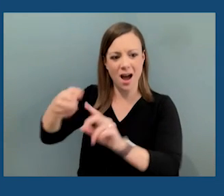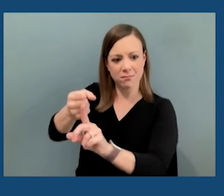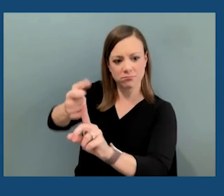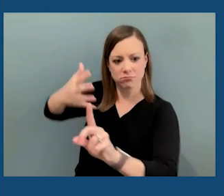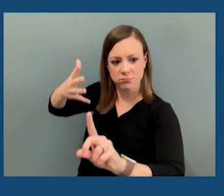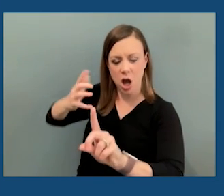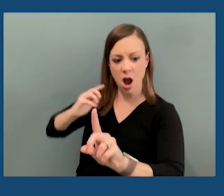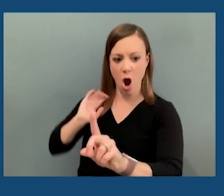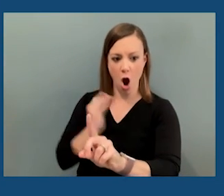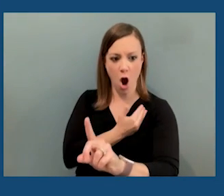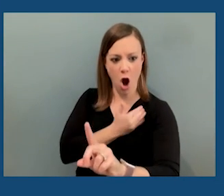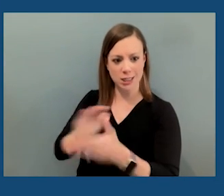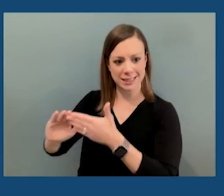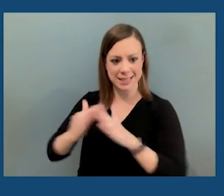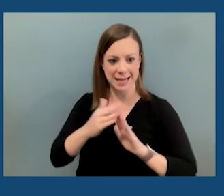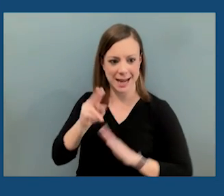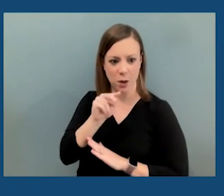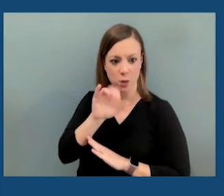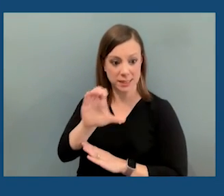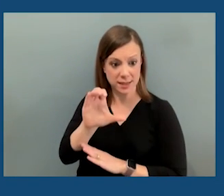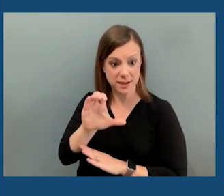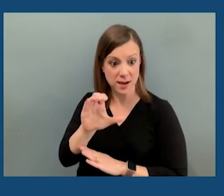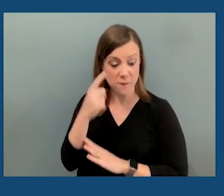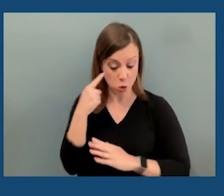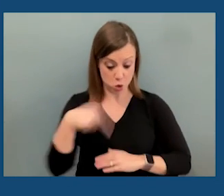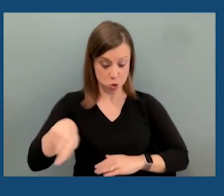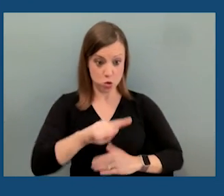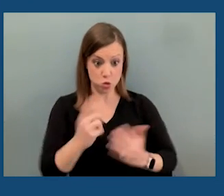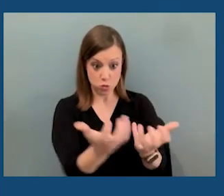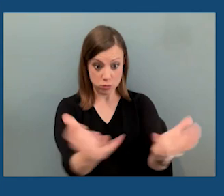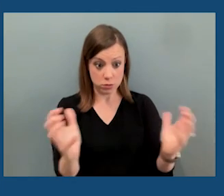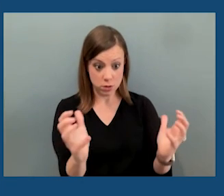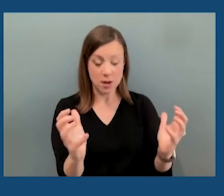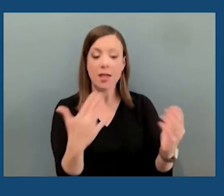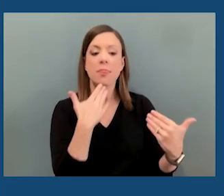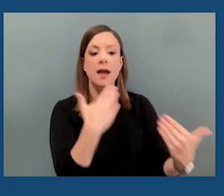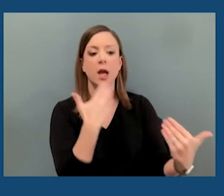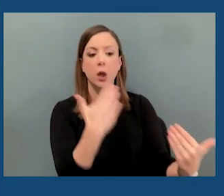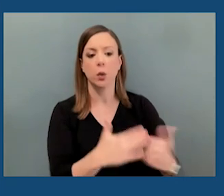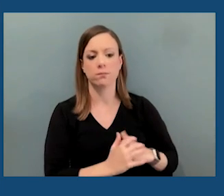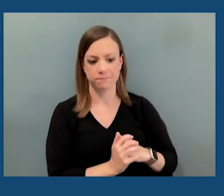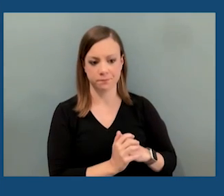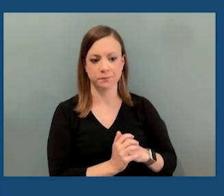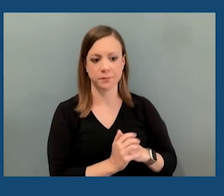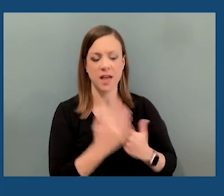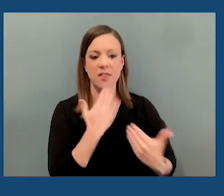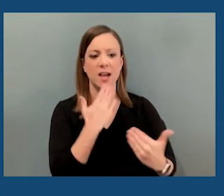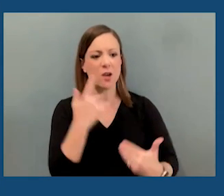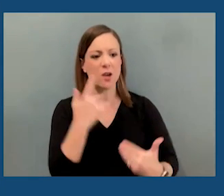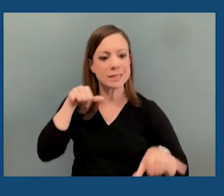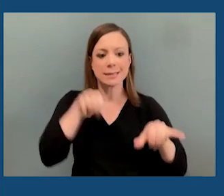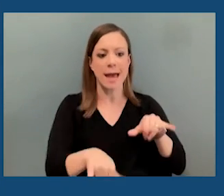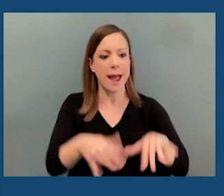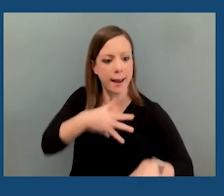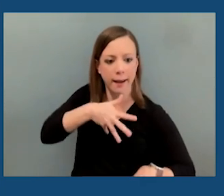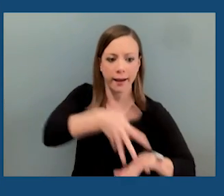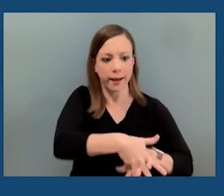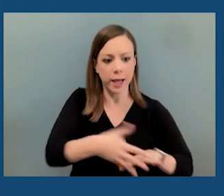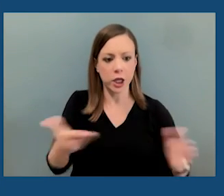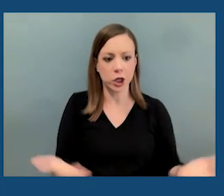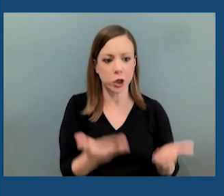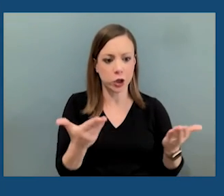And for those of you in this room, I say thank you. Thank you for staying. Just